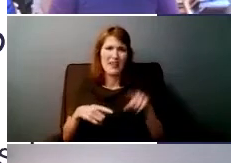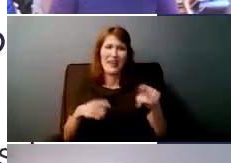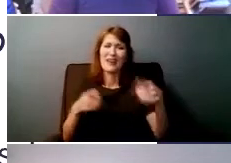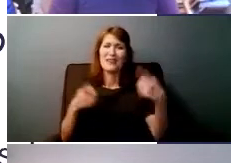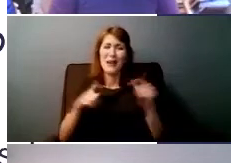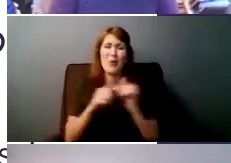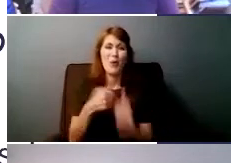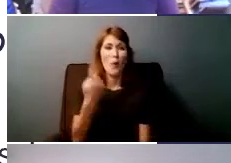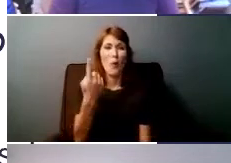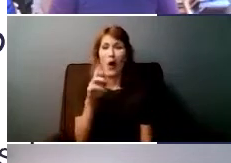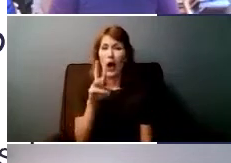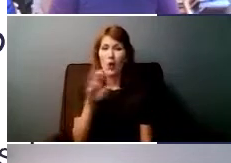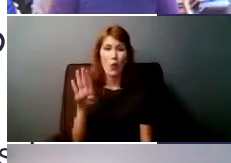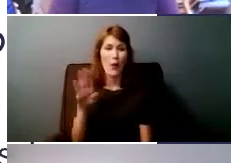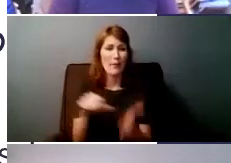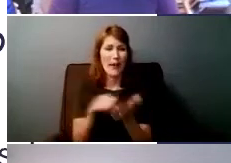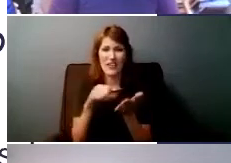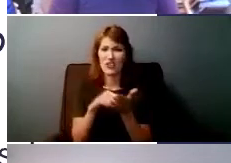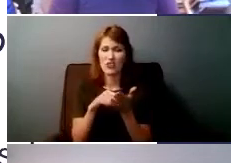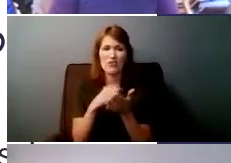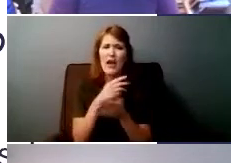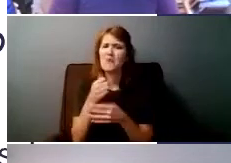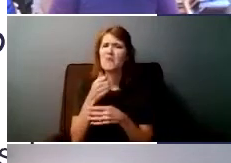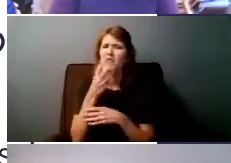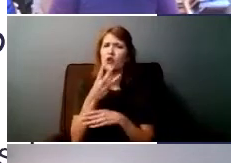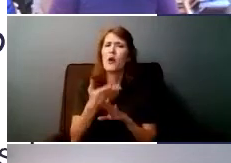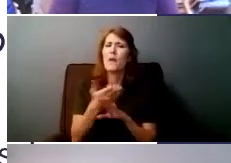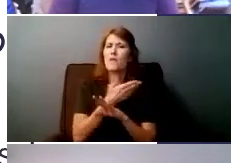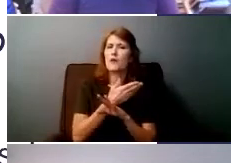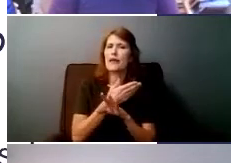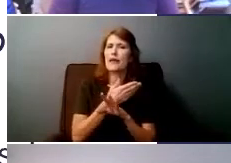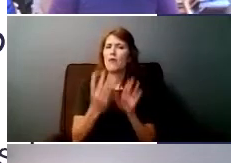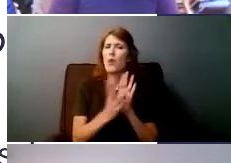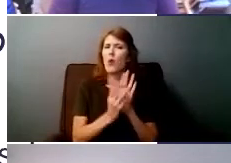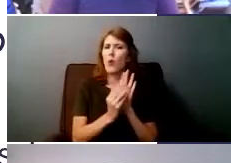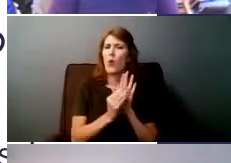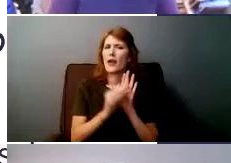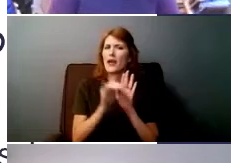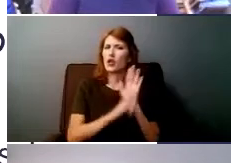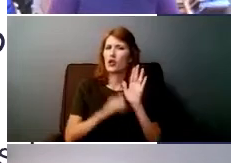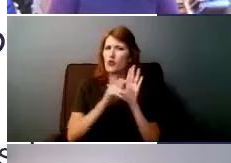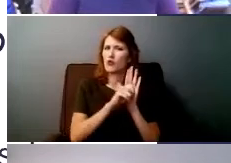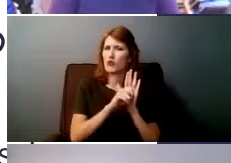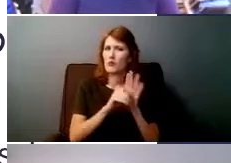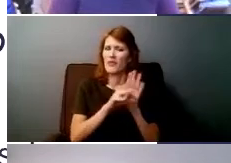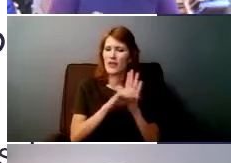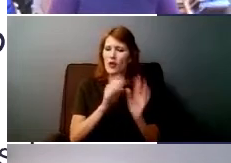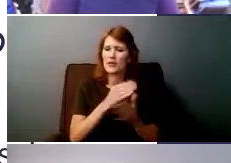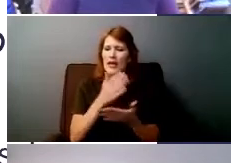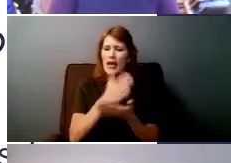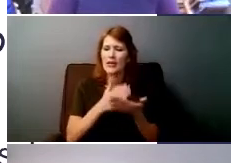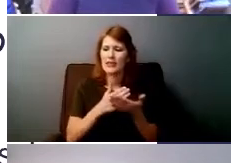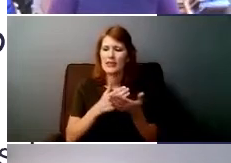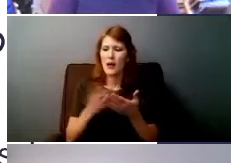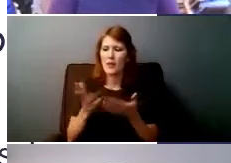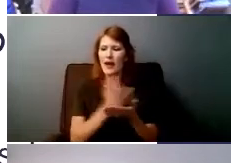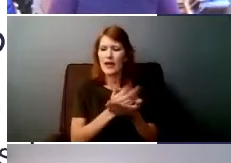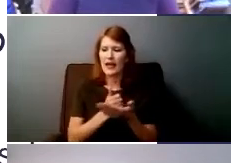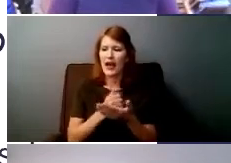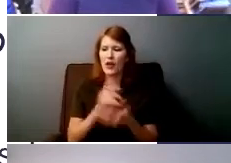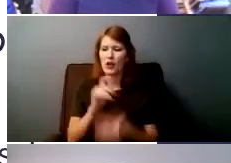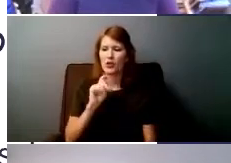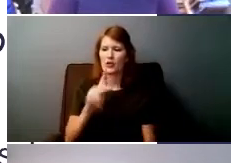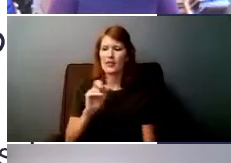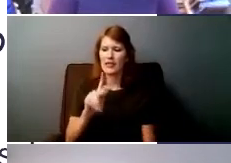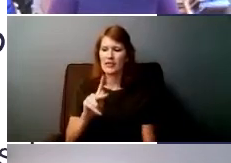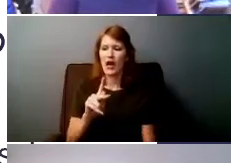website page, a series of pre-recorded YouTube videos, and some embedded and aggregated or gathered TikTok and Instagram